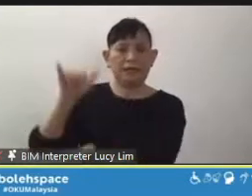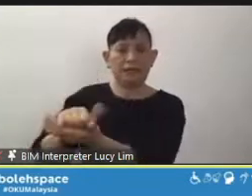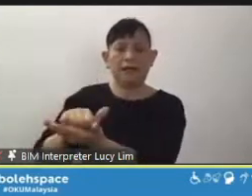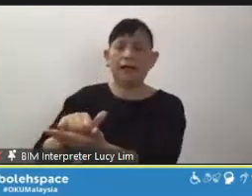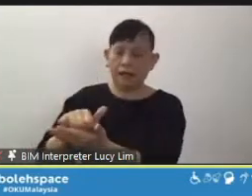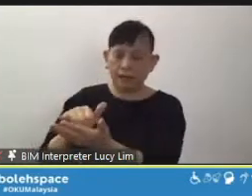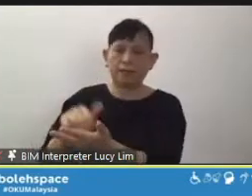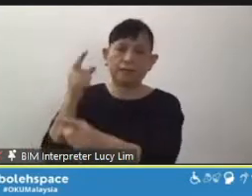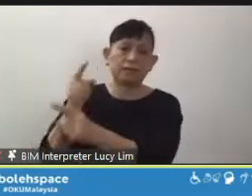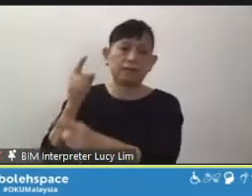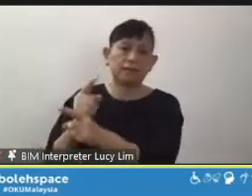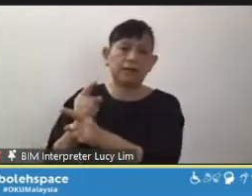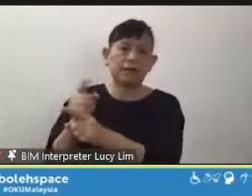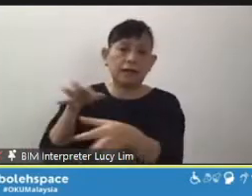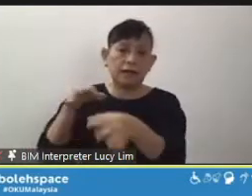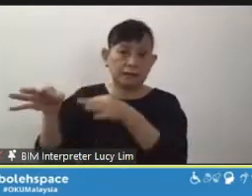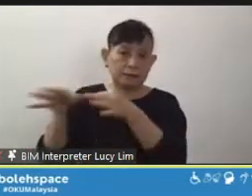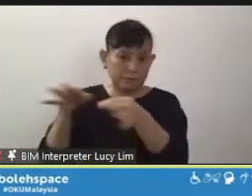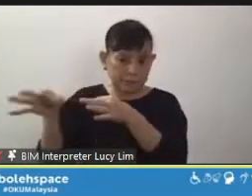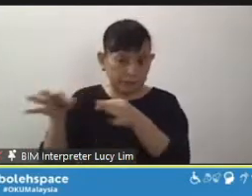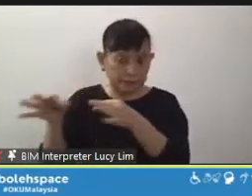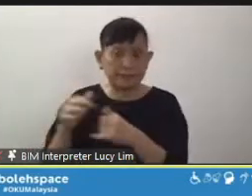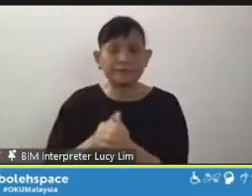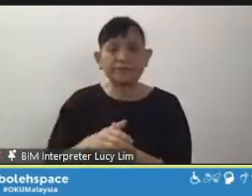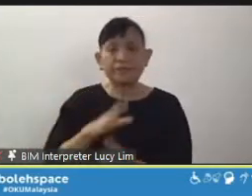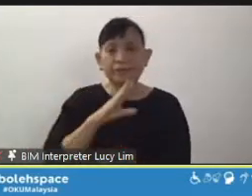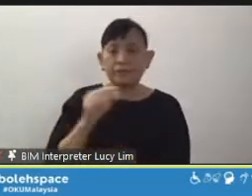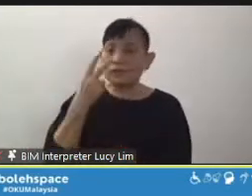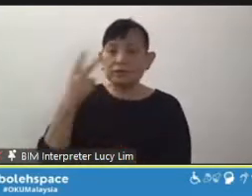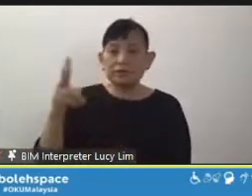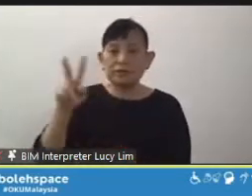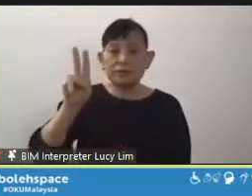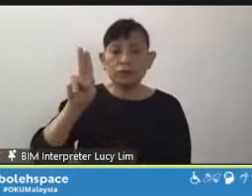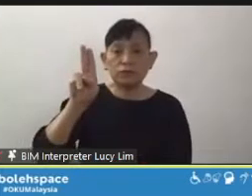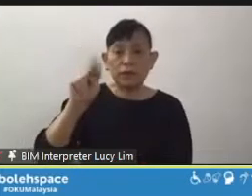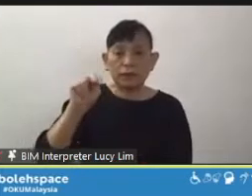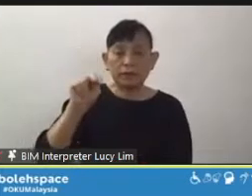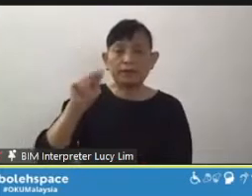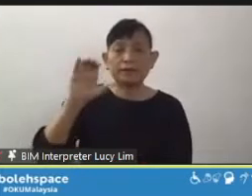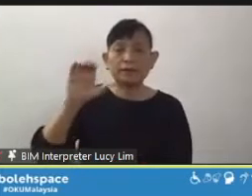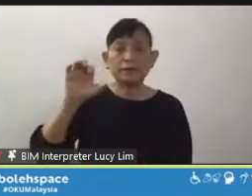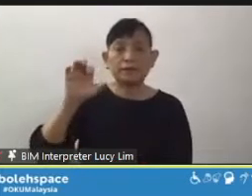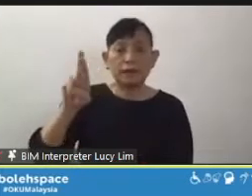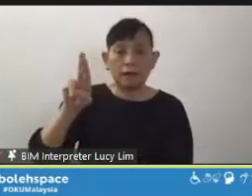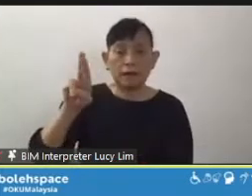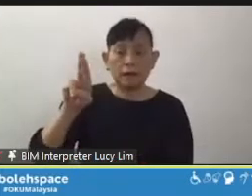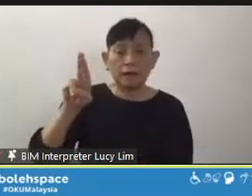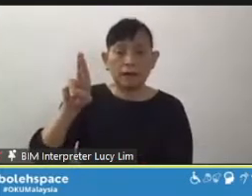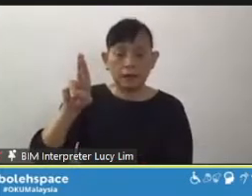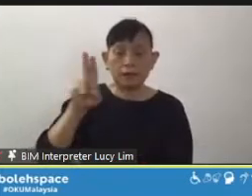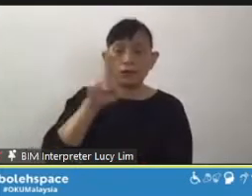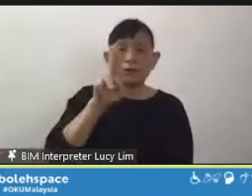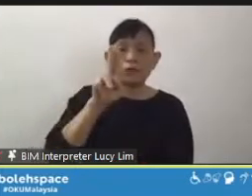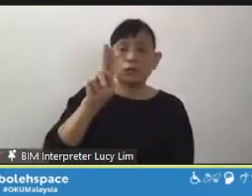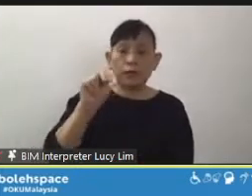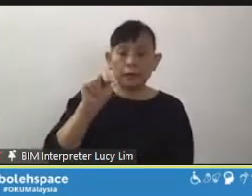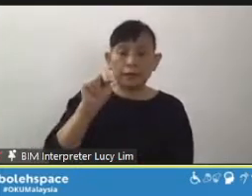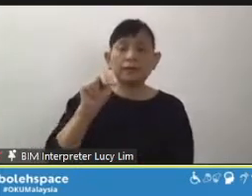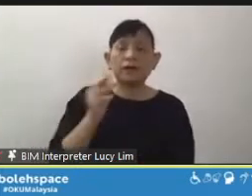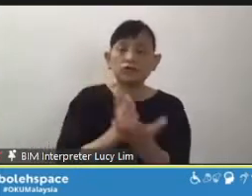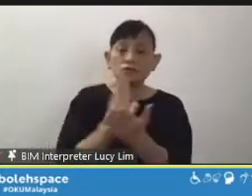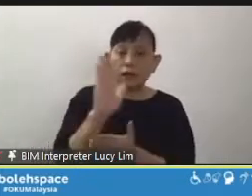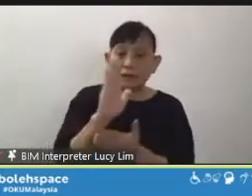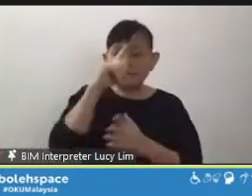it. Maybe you can look into the United Nations Convention of Rights of Persons with Disabilities and